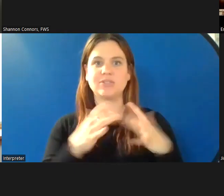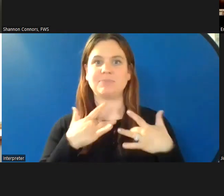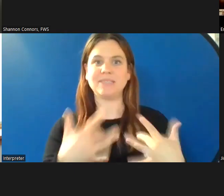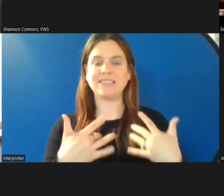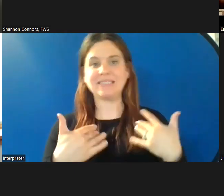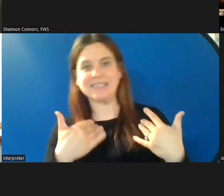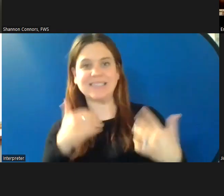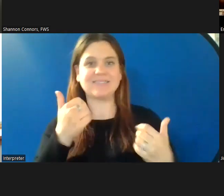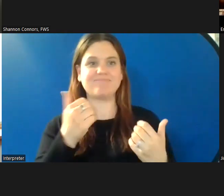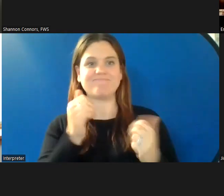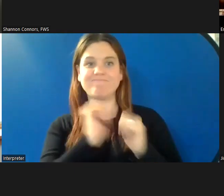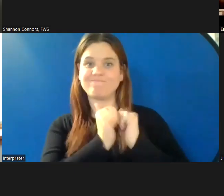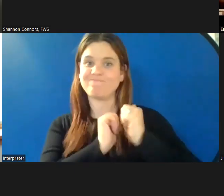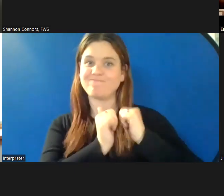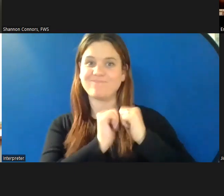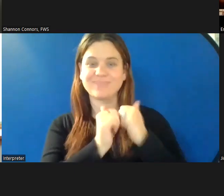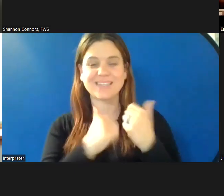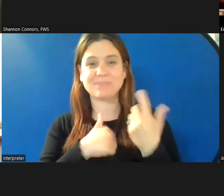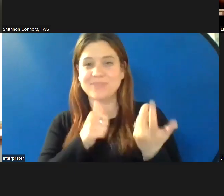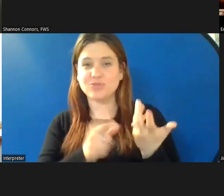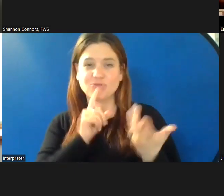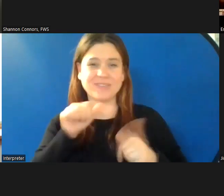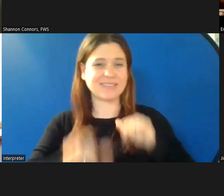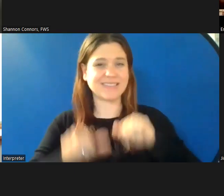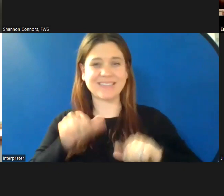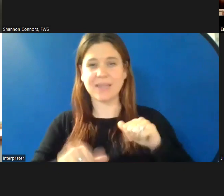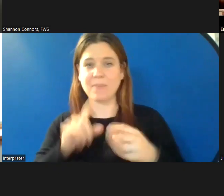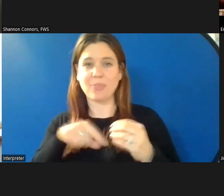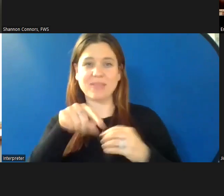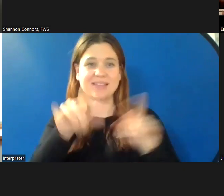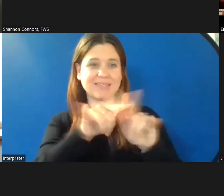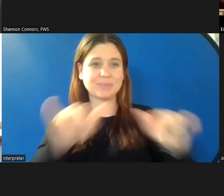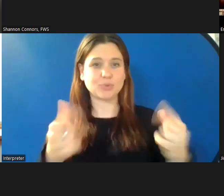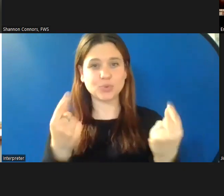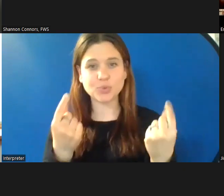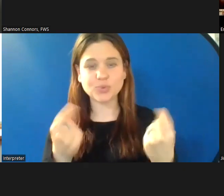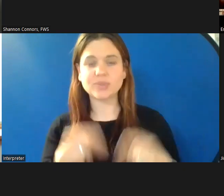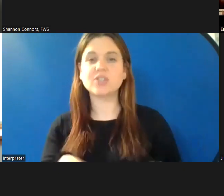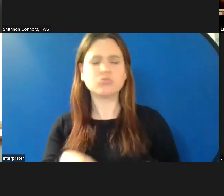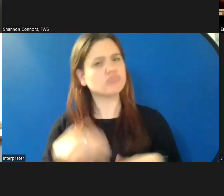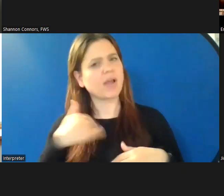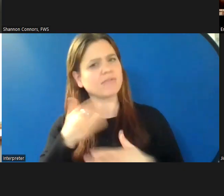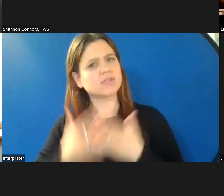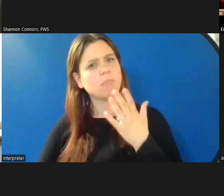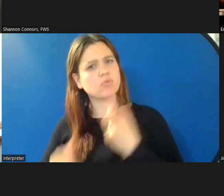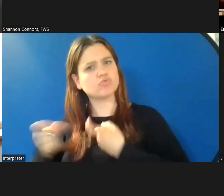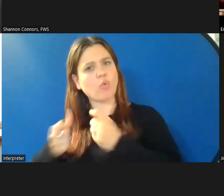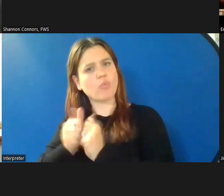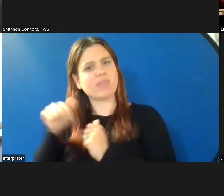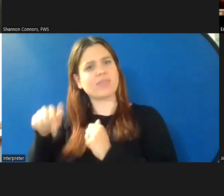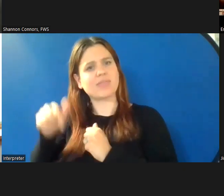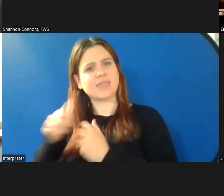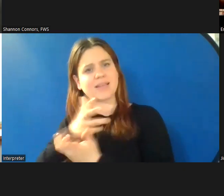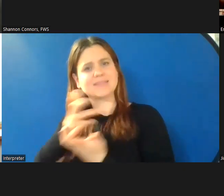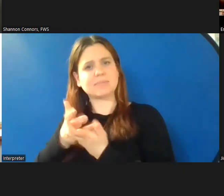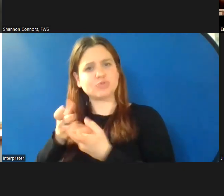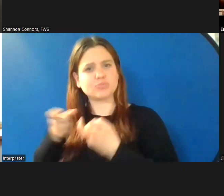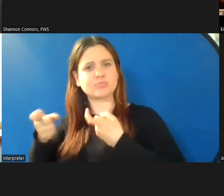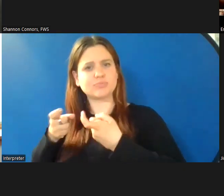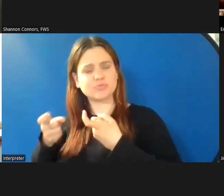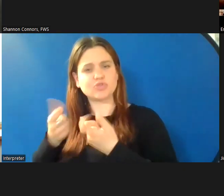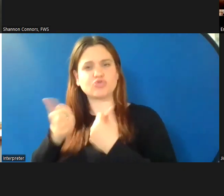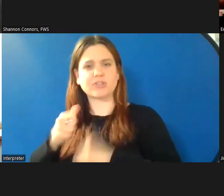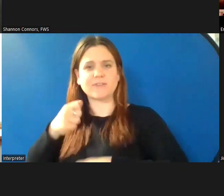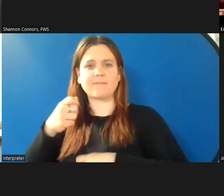in a system, but you do have some control over what you can do, adaptive management is a good framework, or a good sort